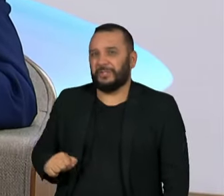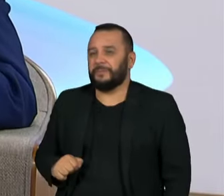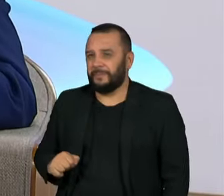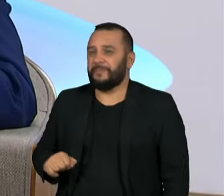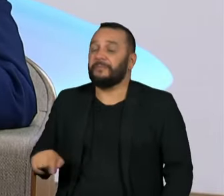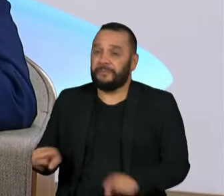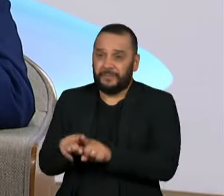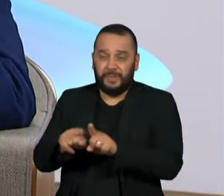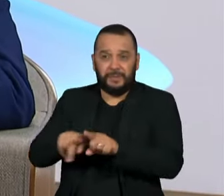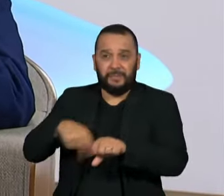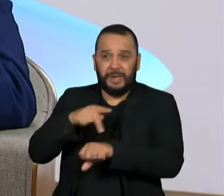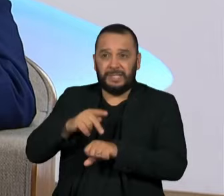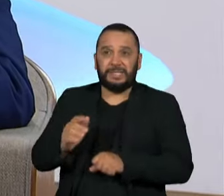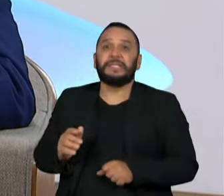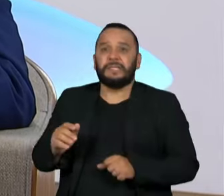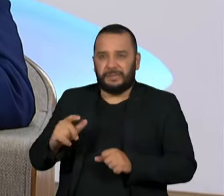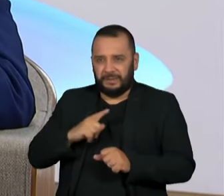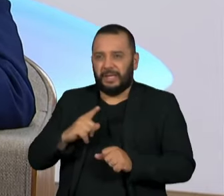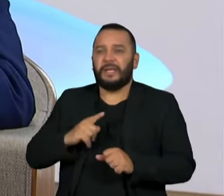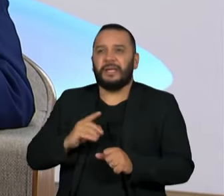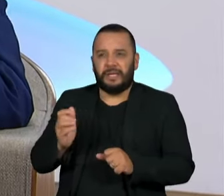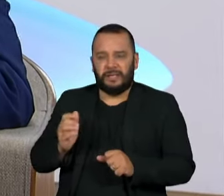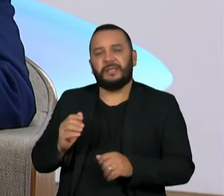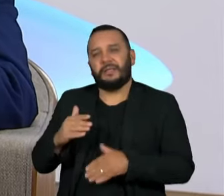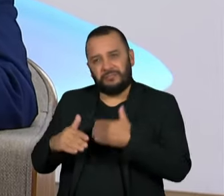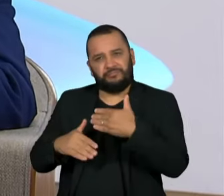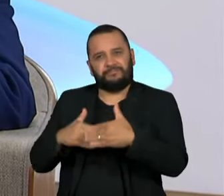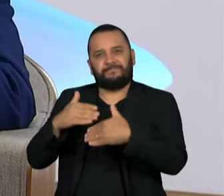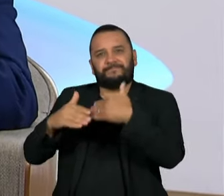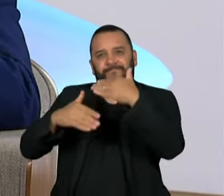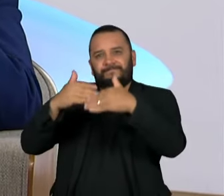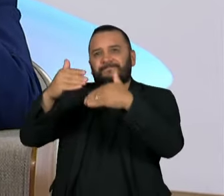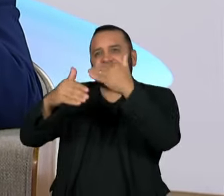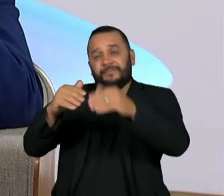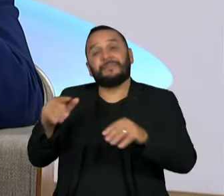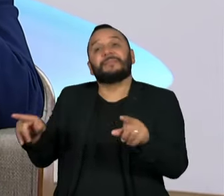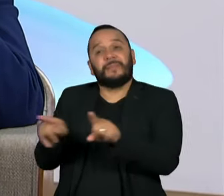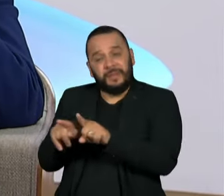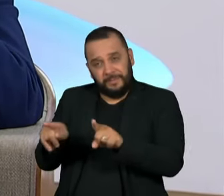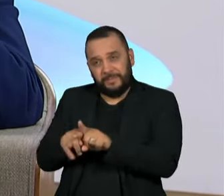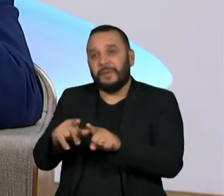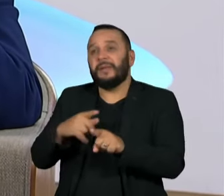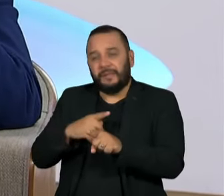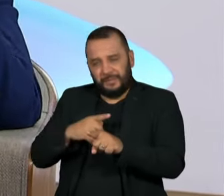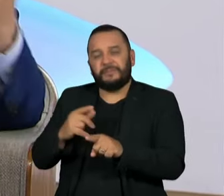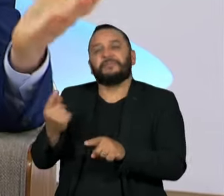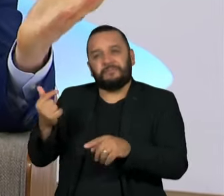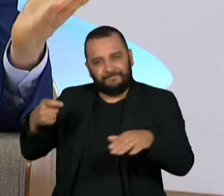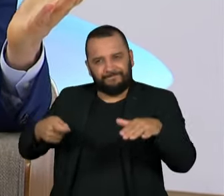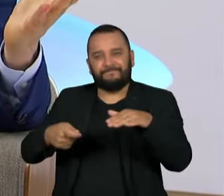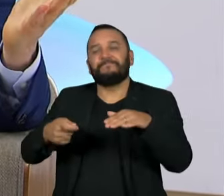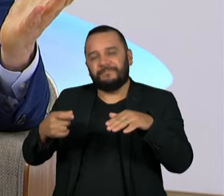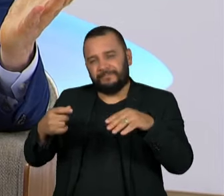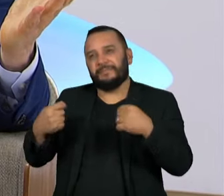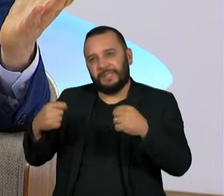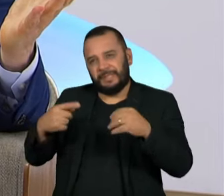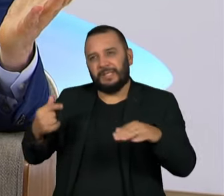many big developing countries would be near the top of that list. Now,